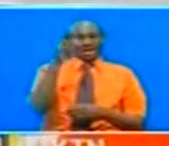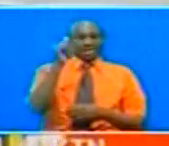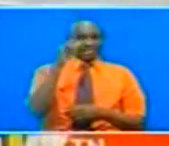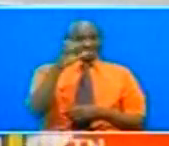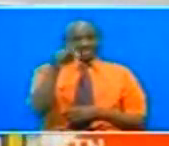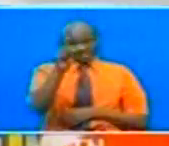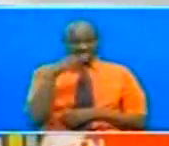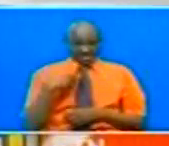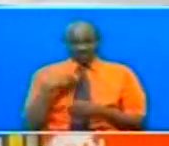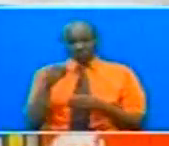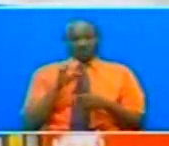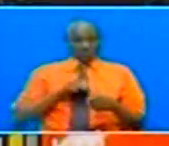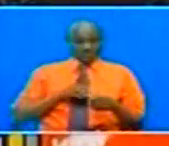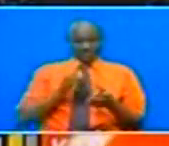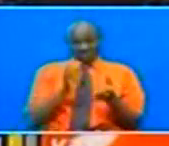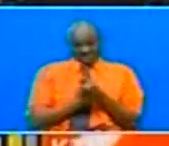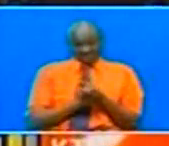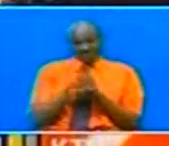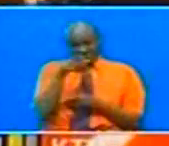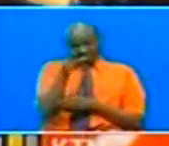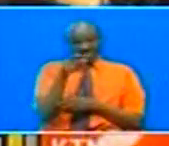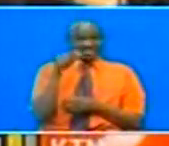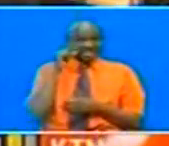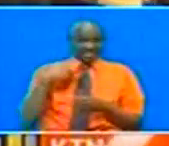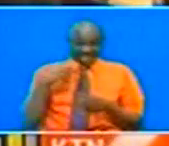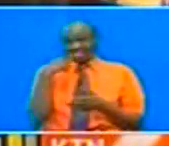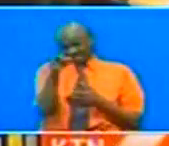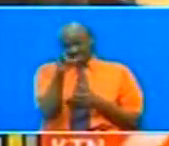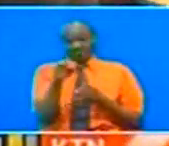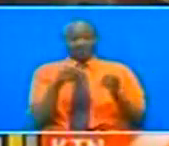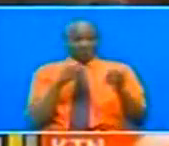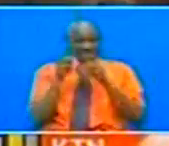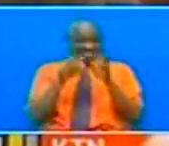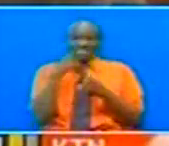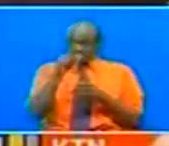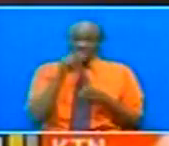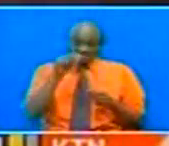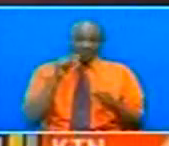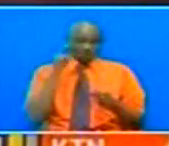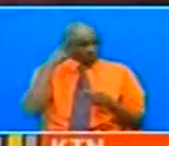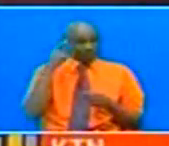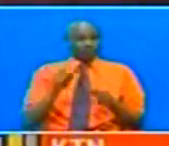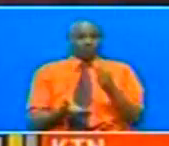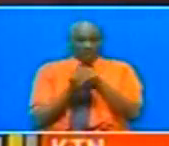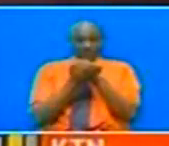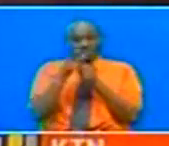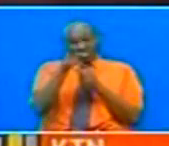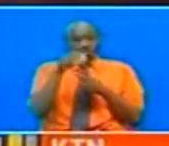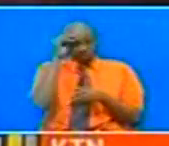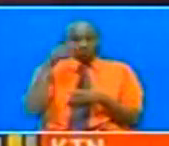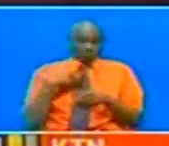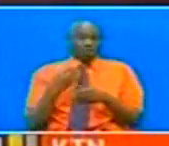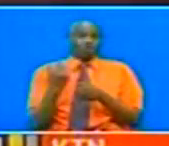katika idara ya wanawake na jinsia chuoni humu, anasema waliamua kuwapiga jeki wanafunzi waliojipata na watoto